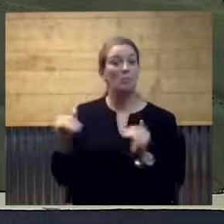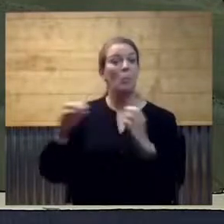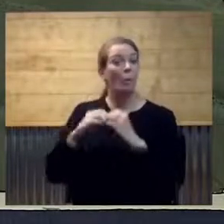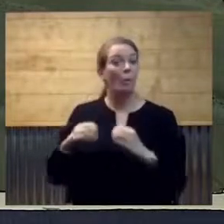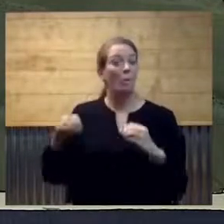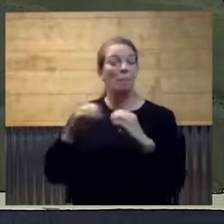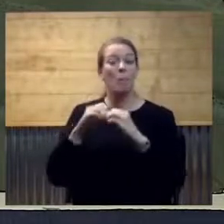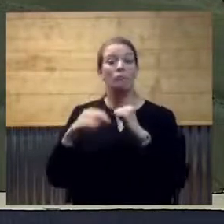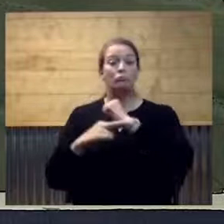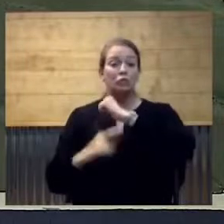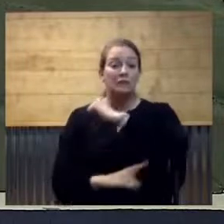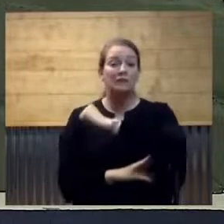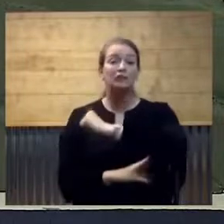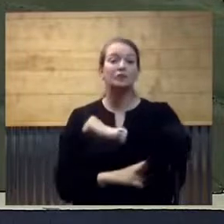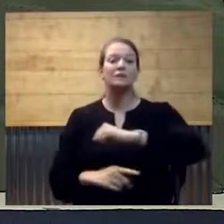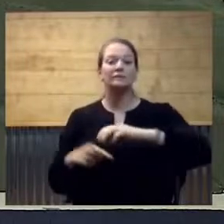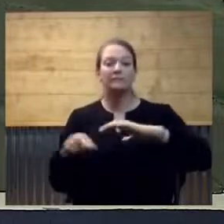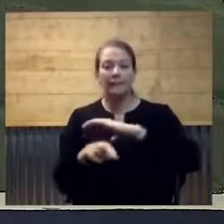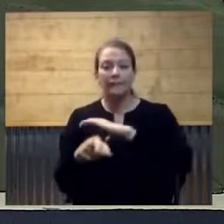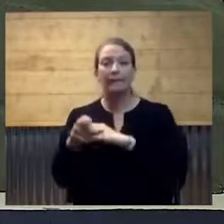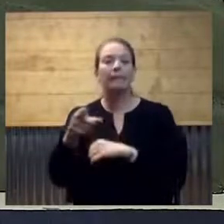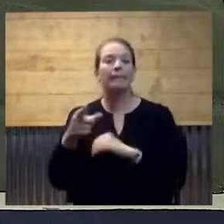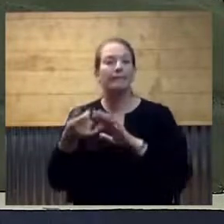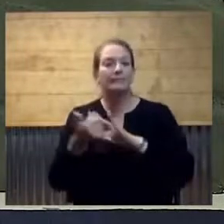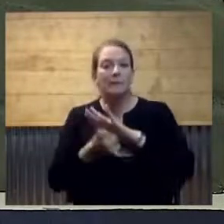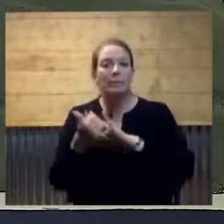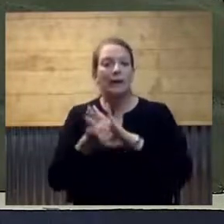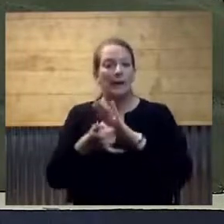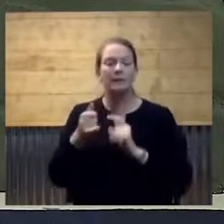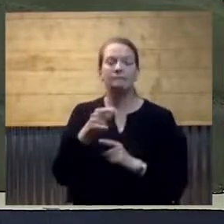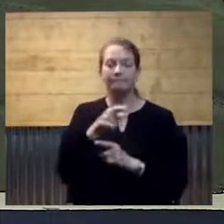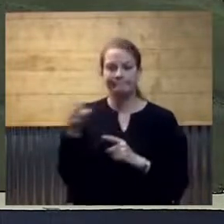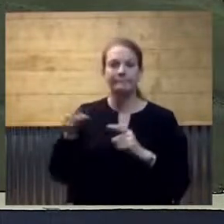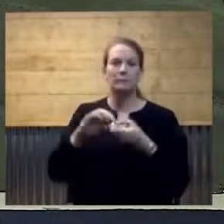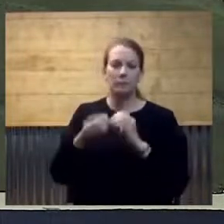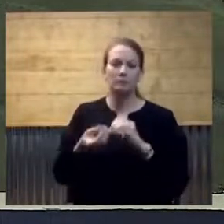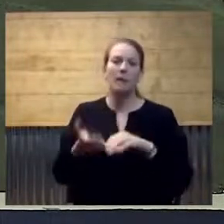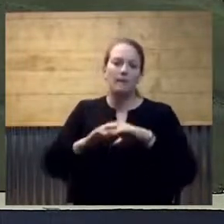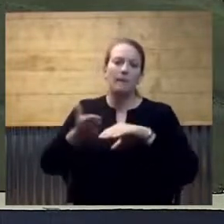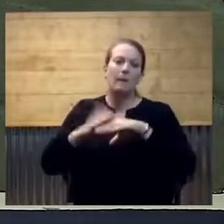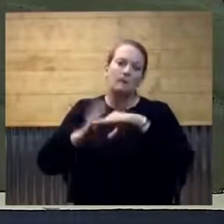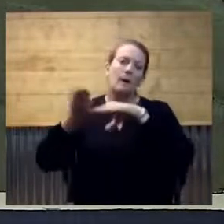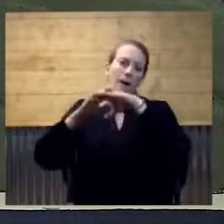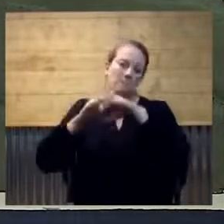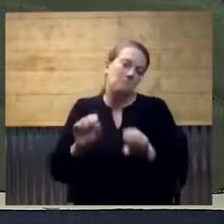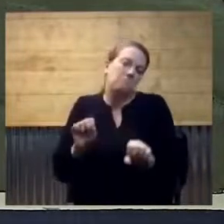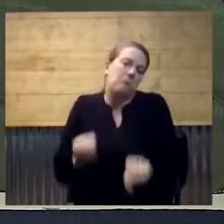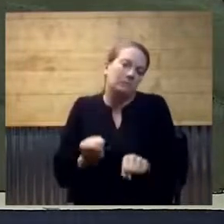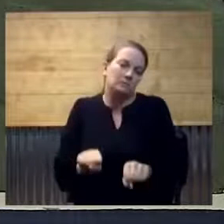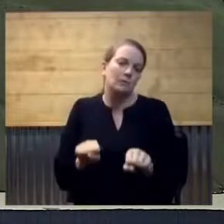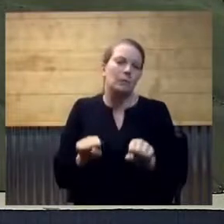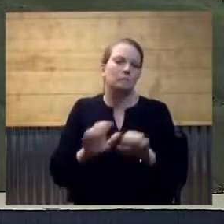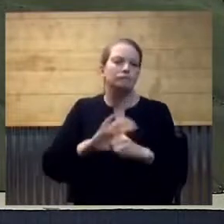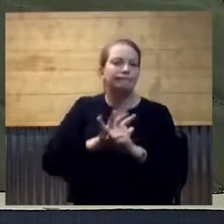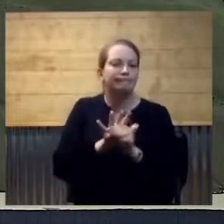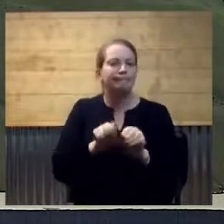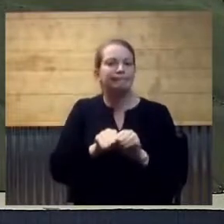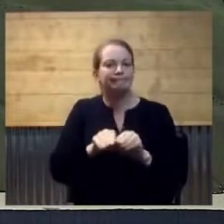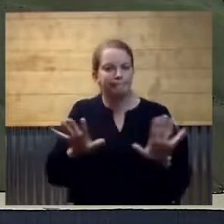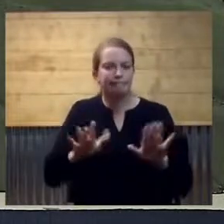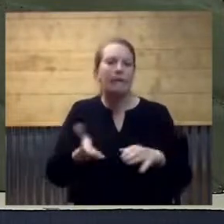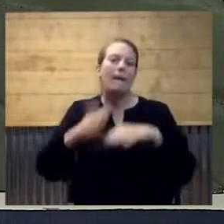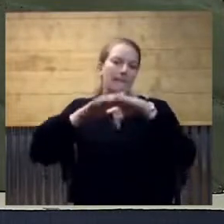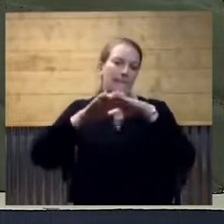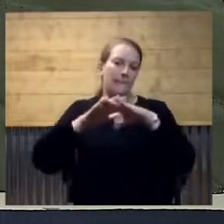bridge and tunnels, subway numbers? Yes. Subway ridership is way up. Bridge and tunnel traffic